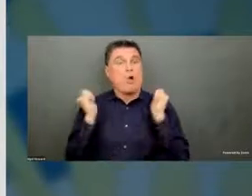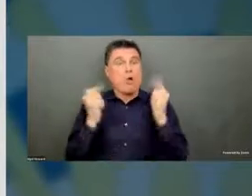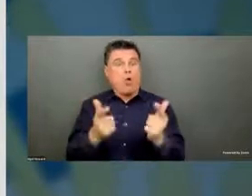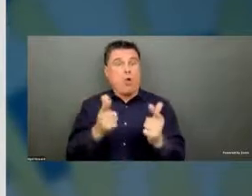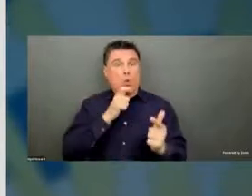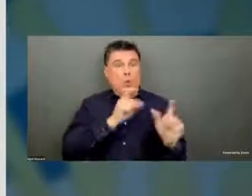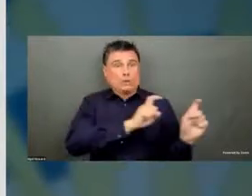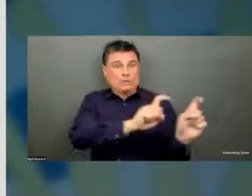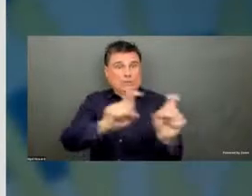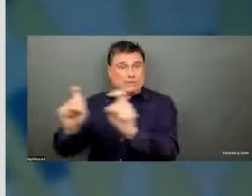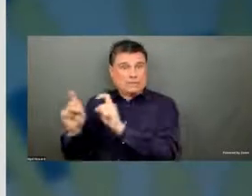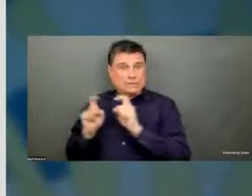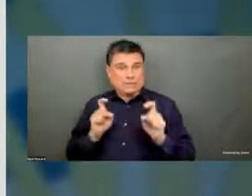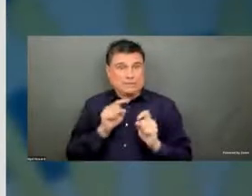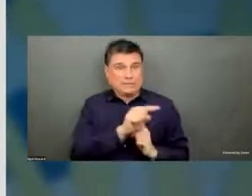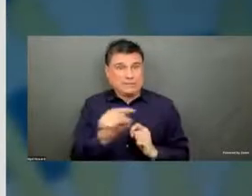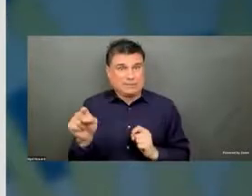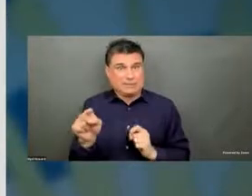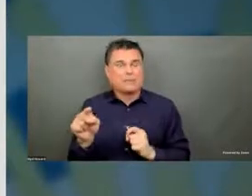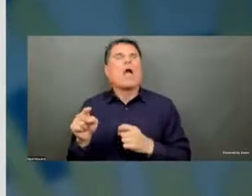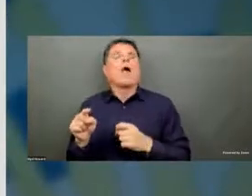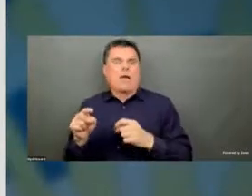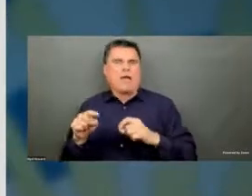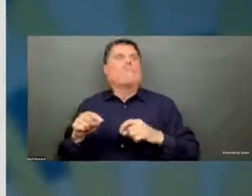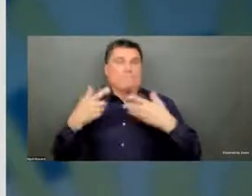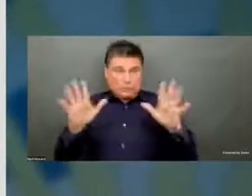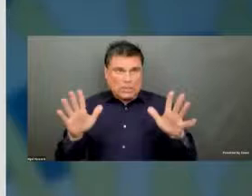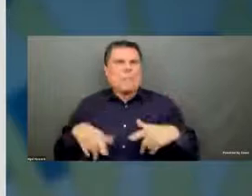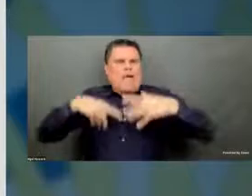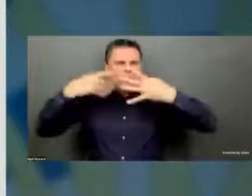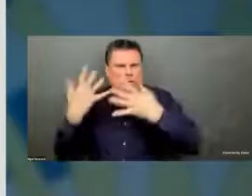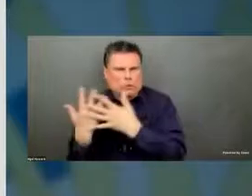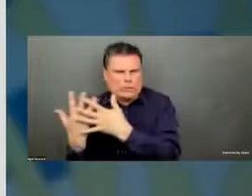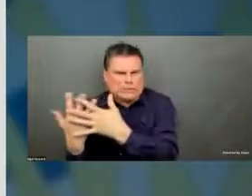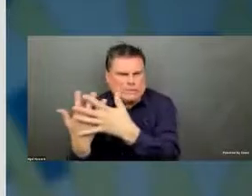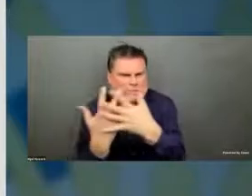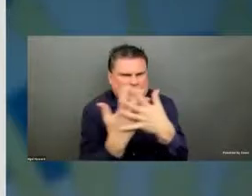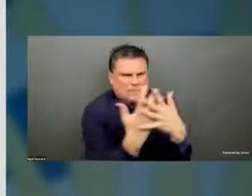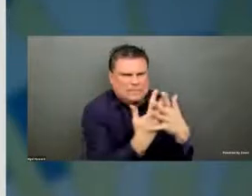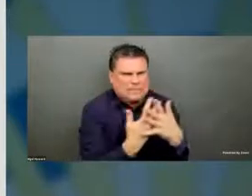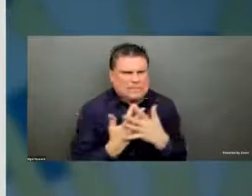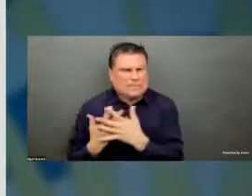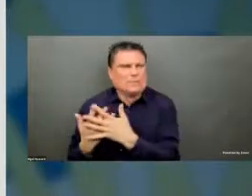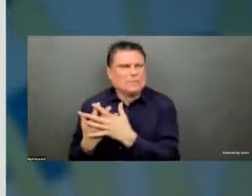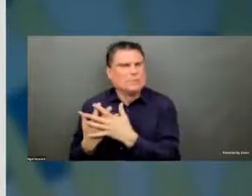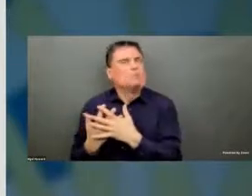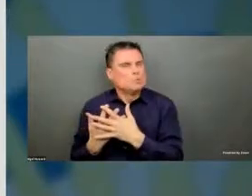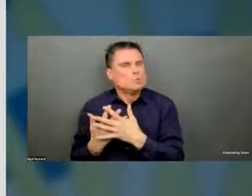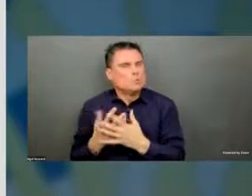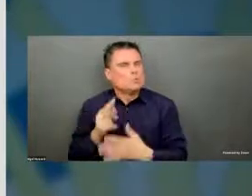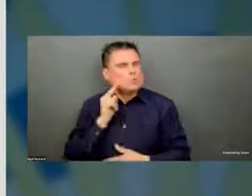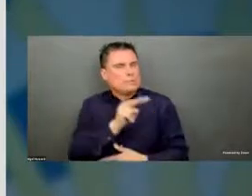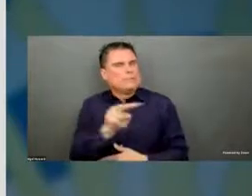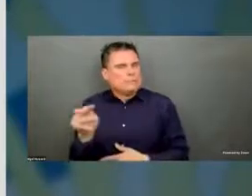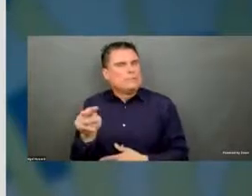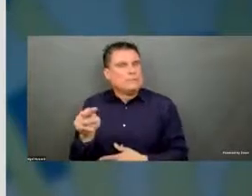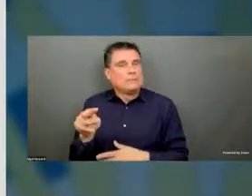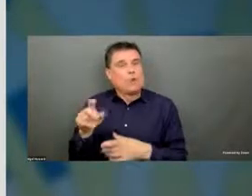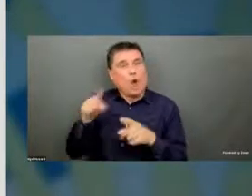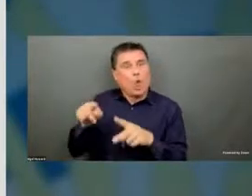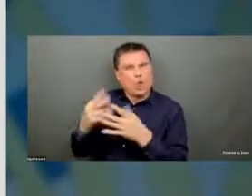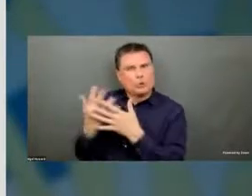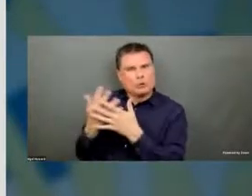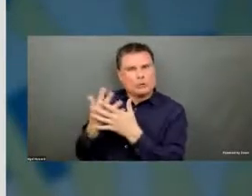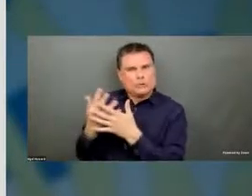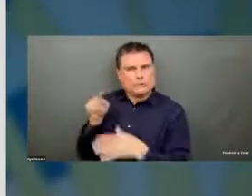example, the screening test to see if they have one of the variants of concern, the N501Y. That is one of the ones that's a